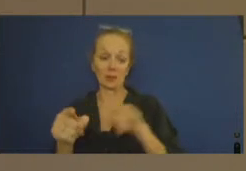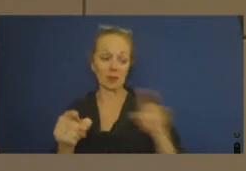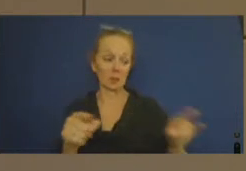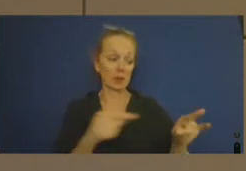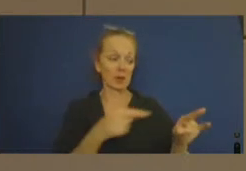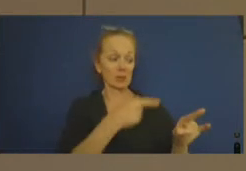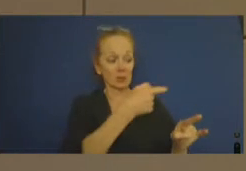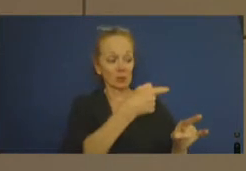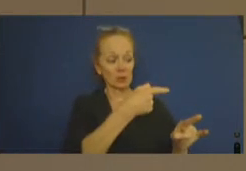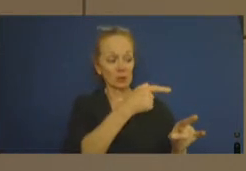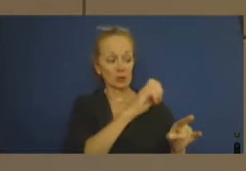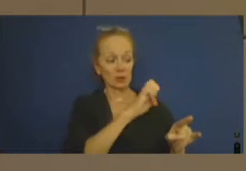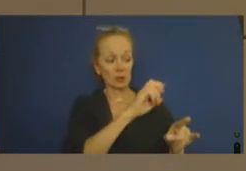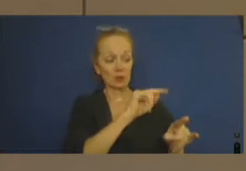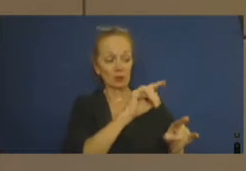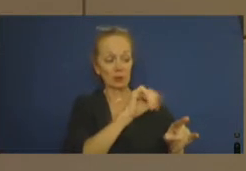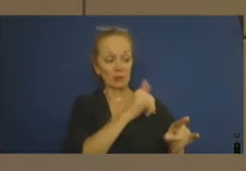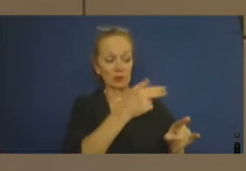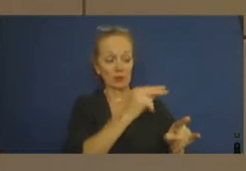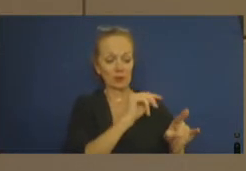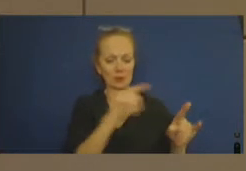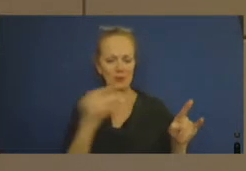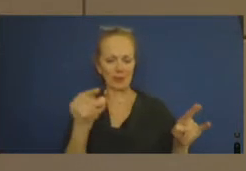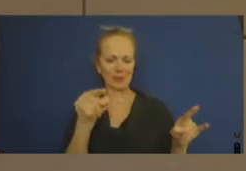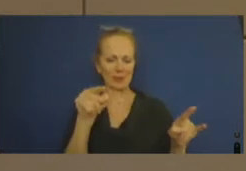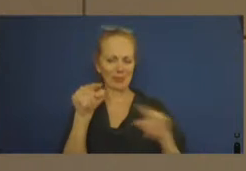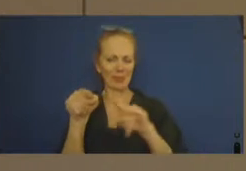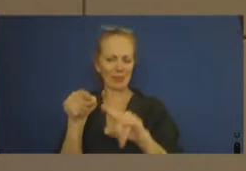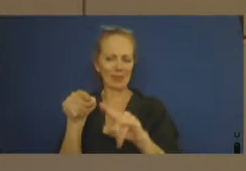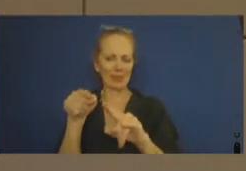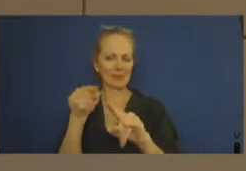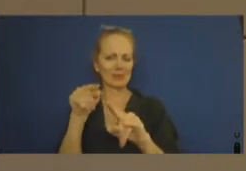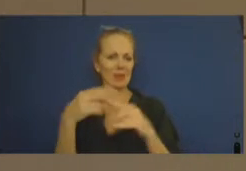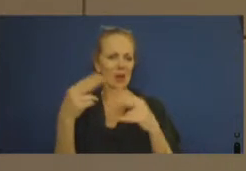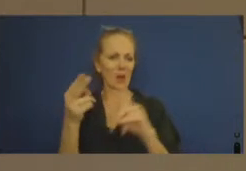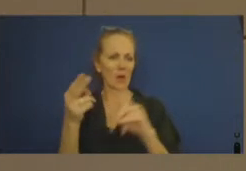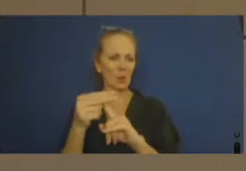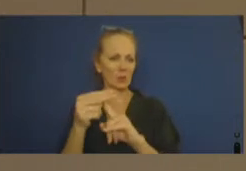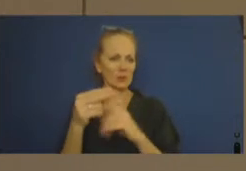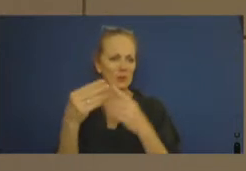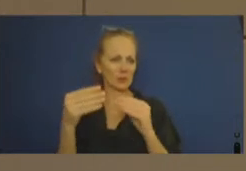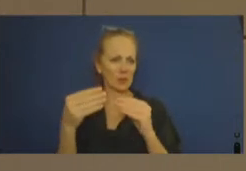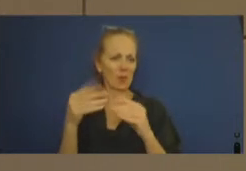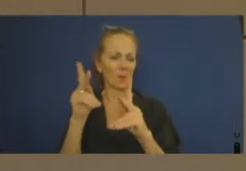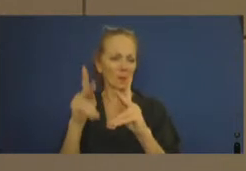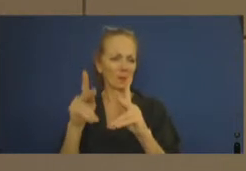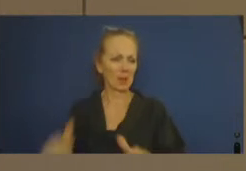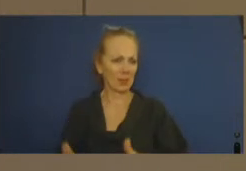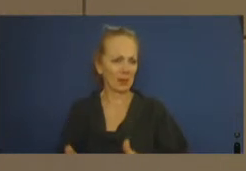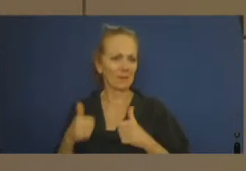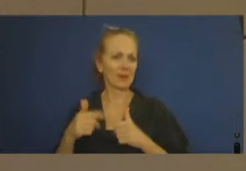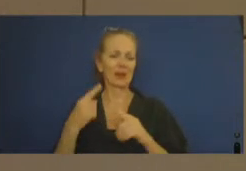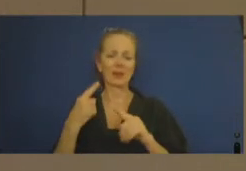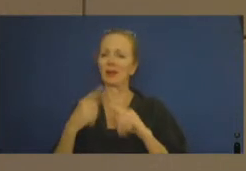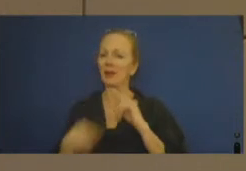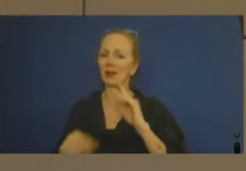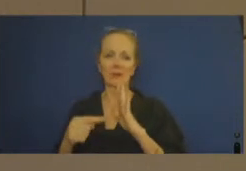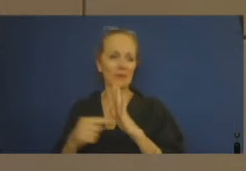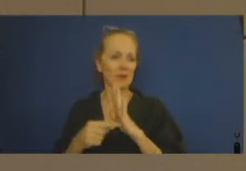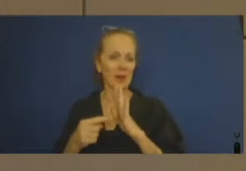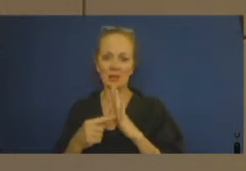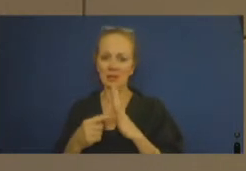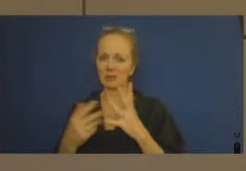So when this hotel was sold, you know, the folks that lived there who couldn't afford market rate